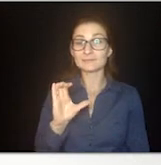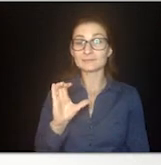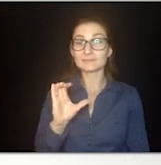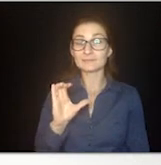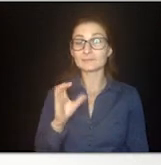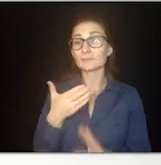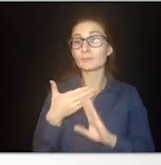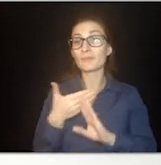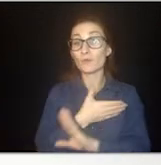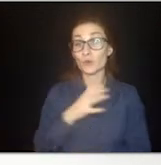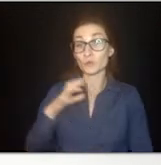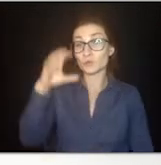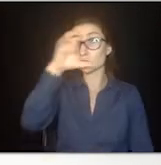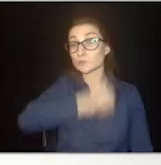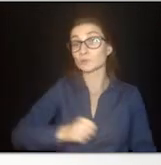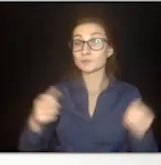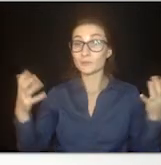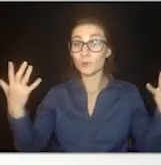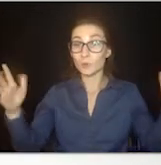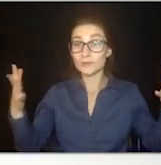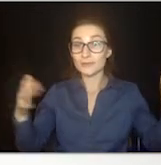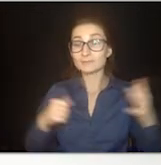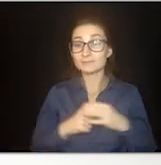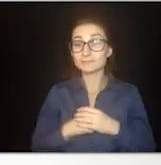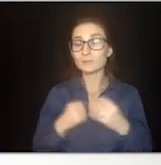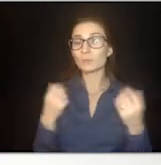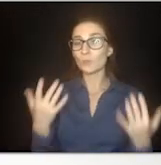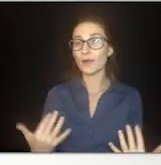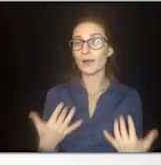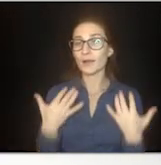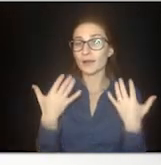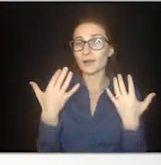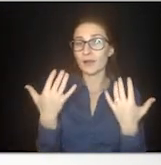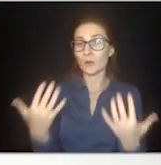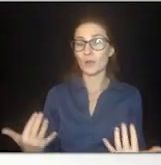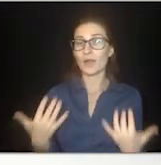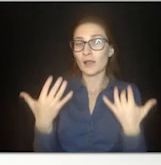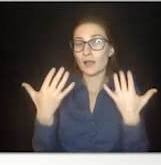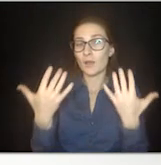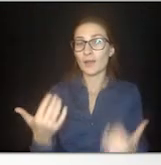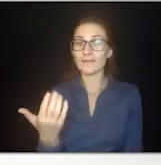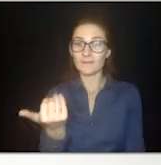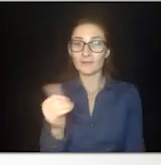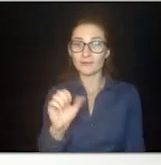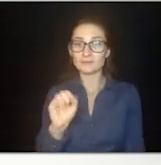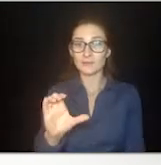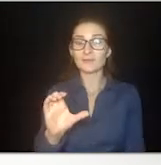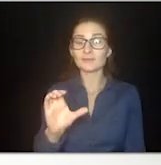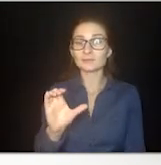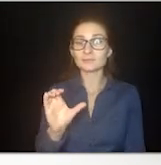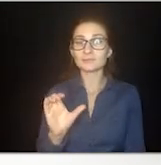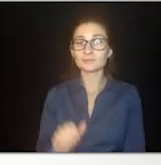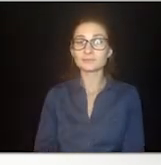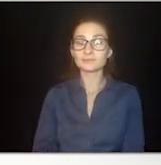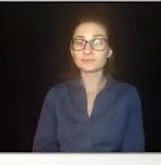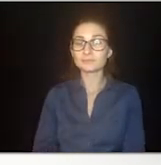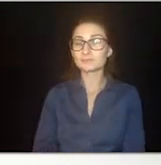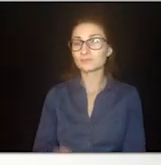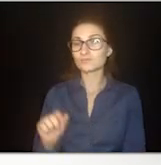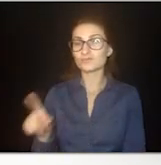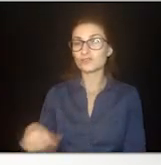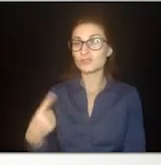15 seconds before you assume that the child is done. Because you would be surprised. Simple